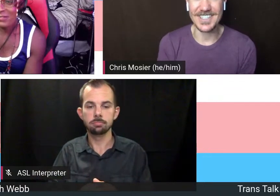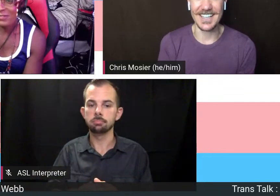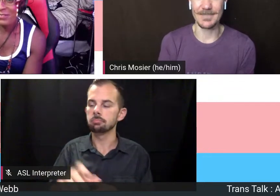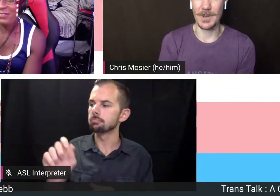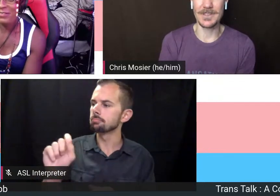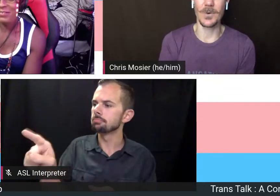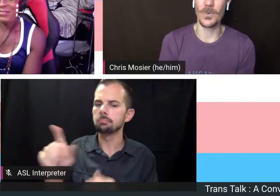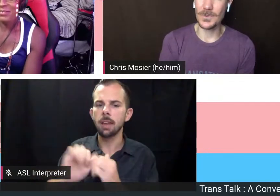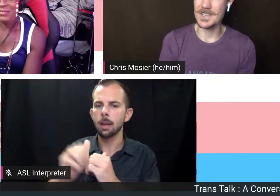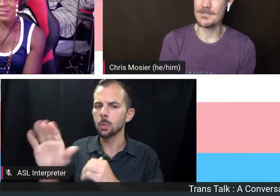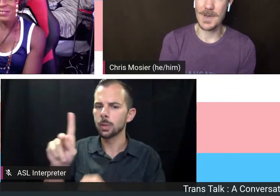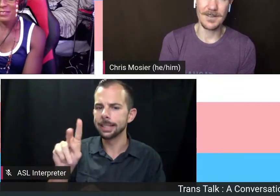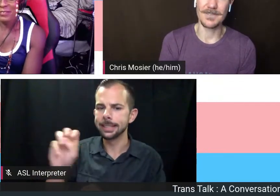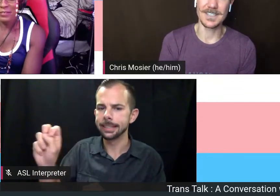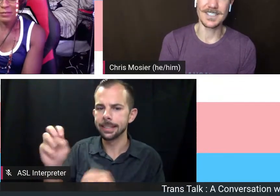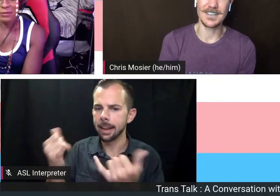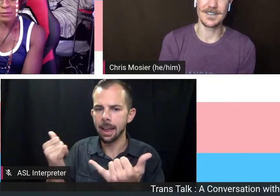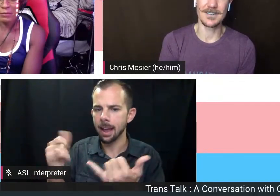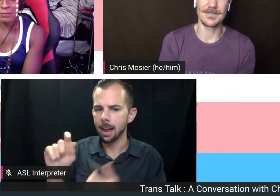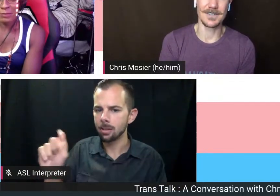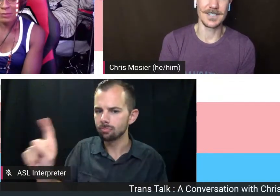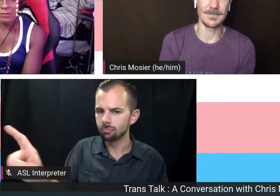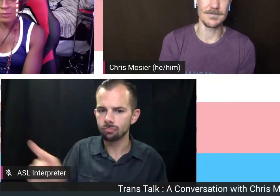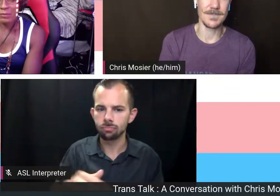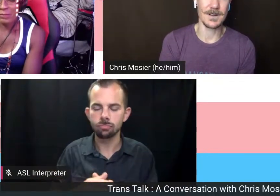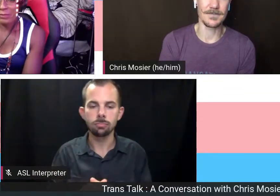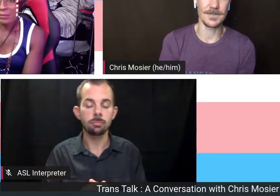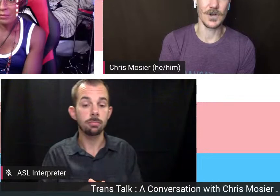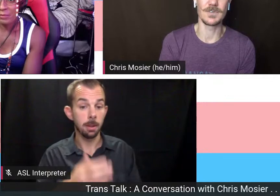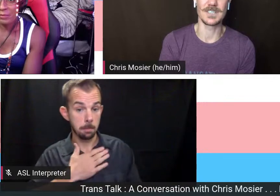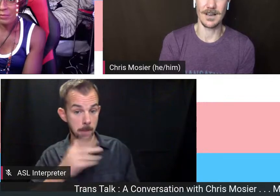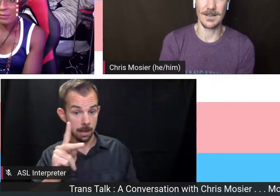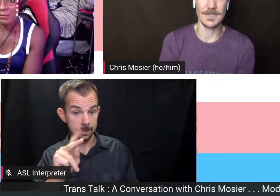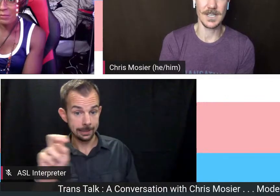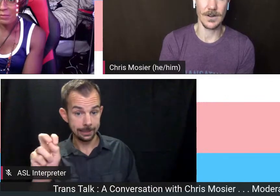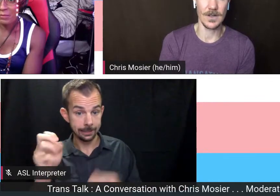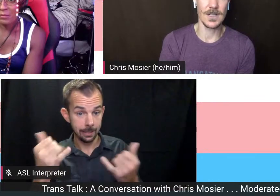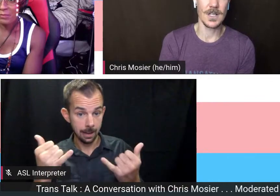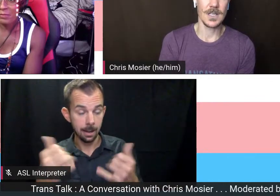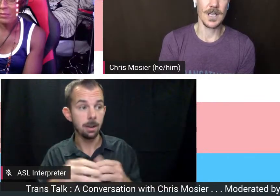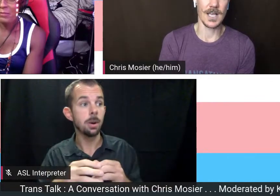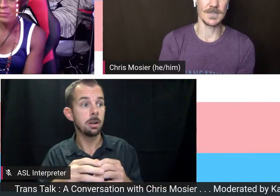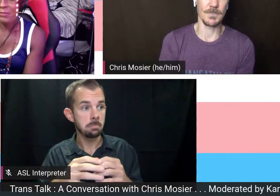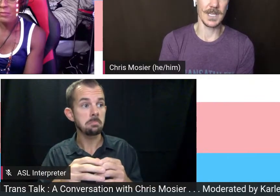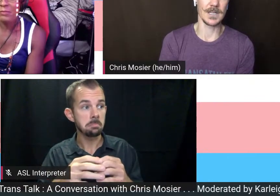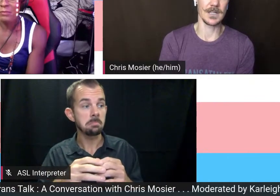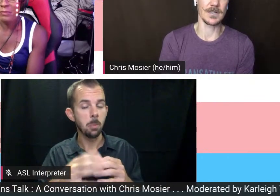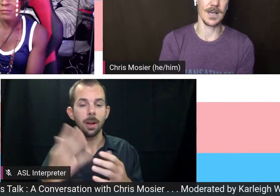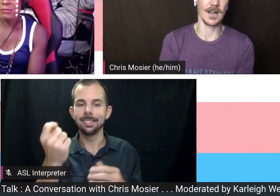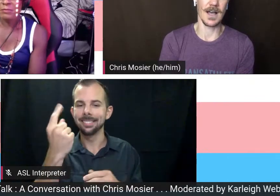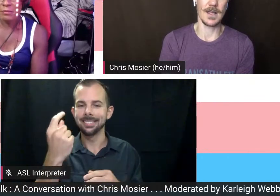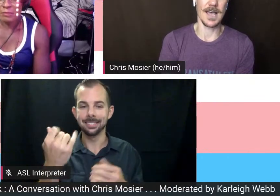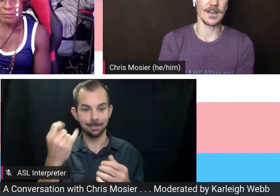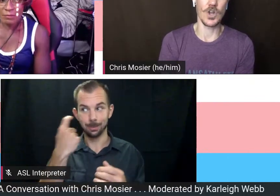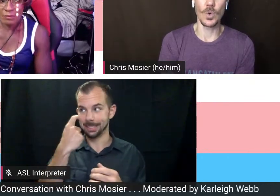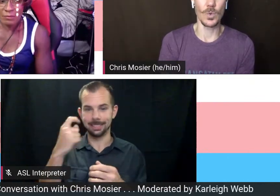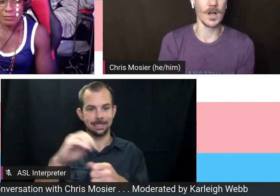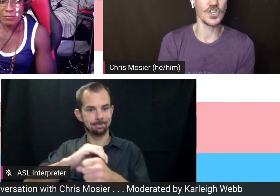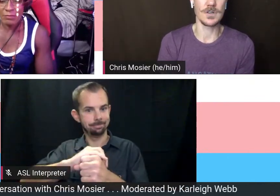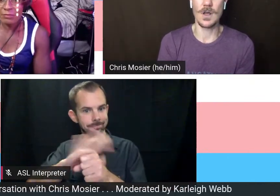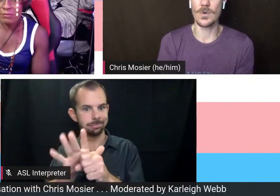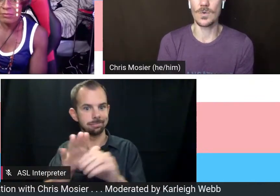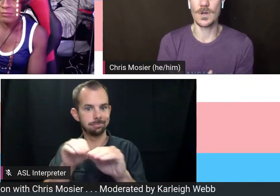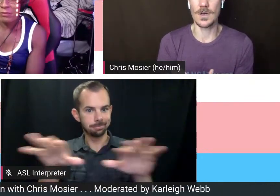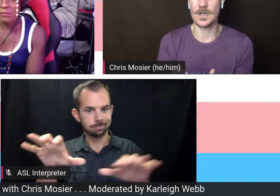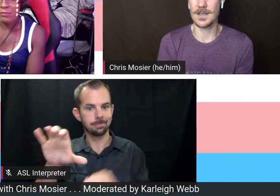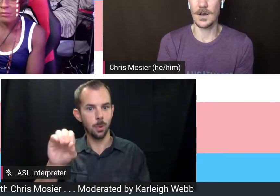really interesting. Probably the only benefit of COVID times here has been that I had no